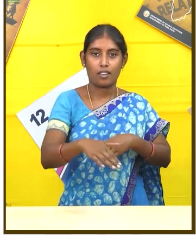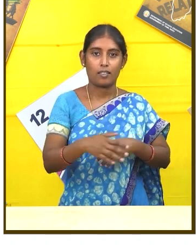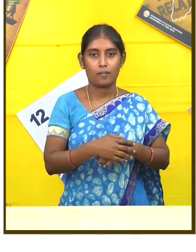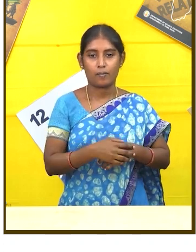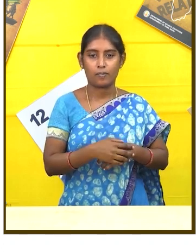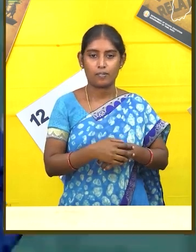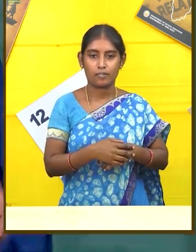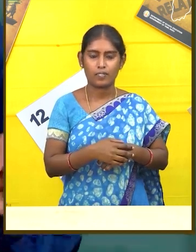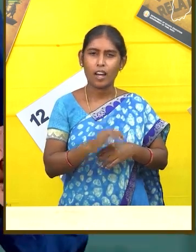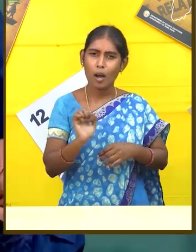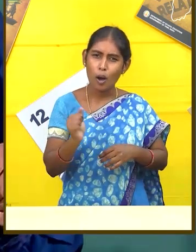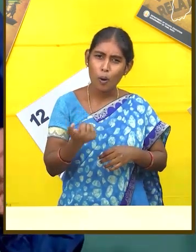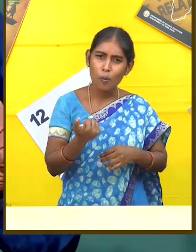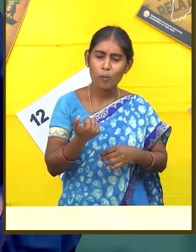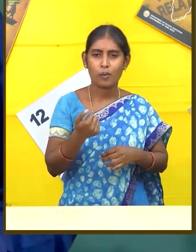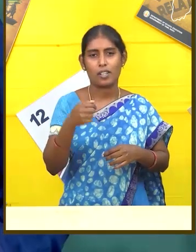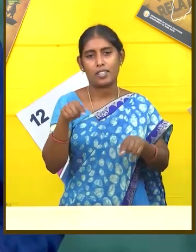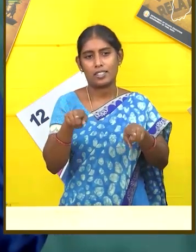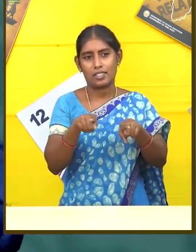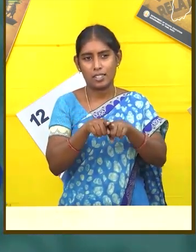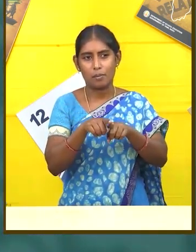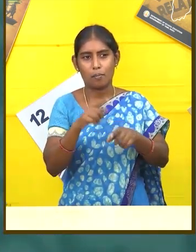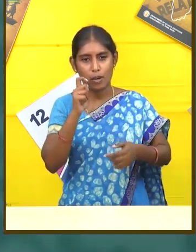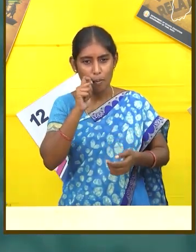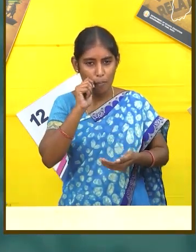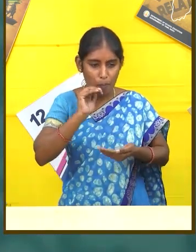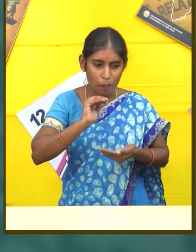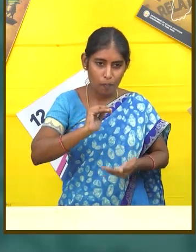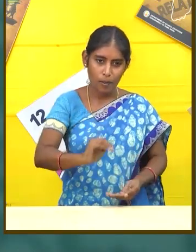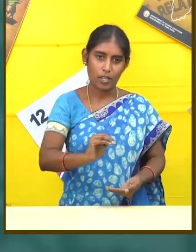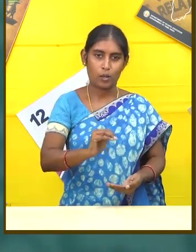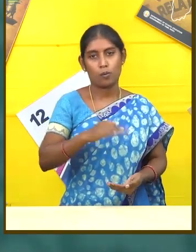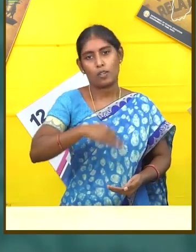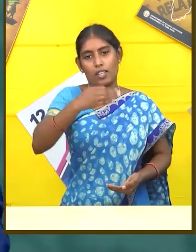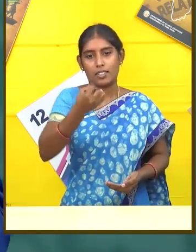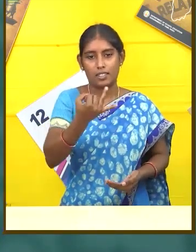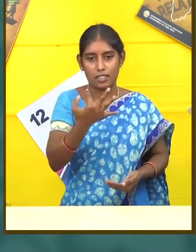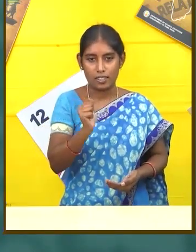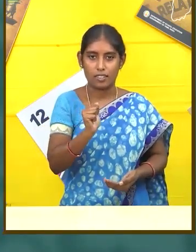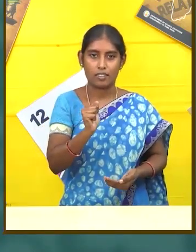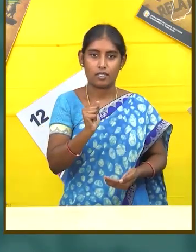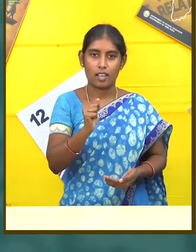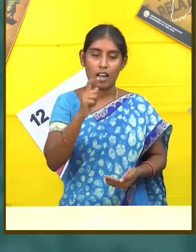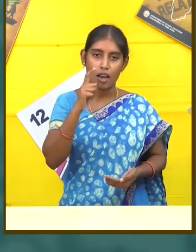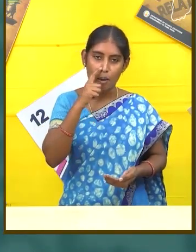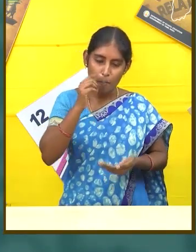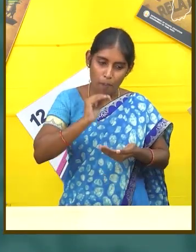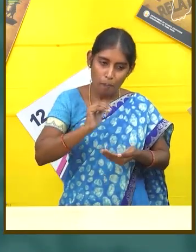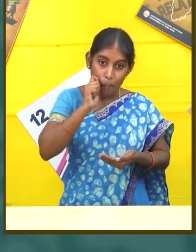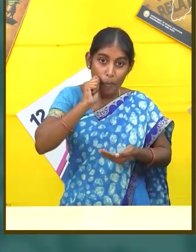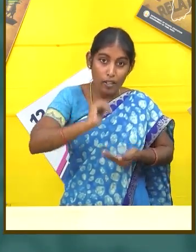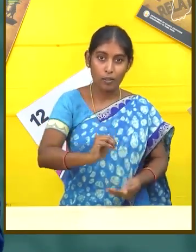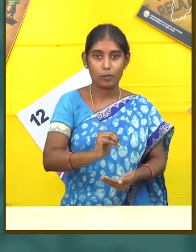and father. What is the present age of the son and father? That we have to find out. For that, they have